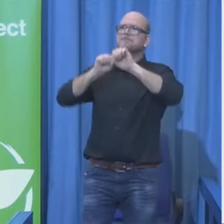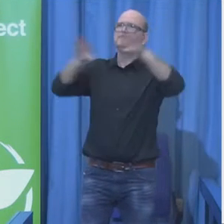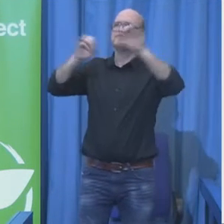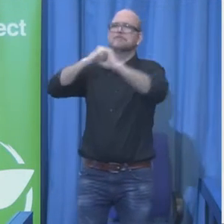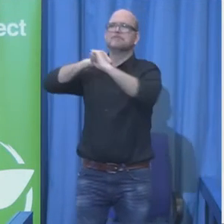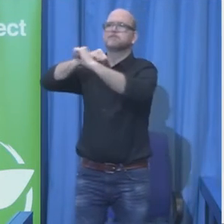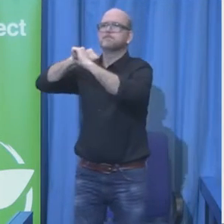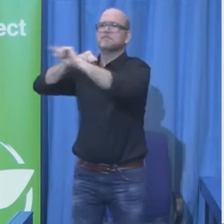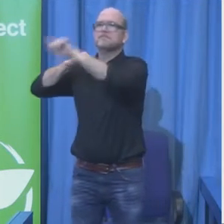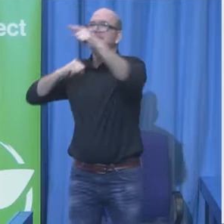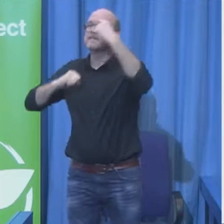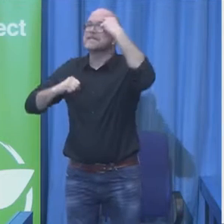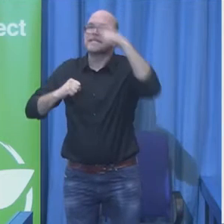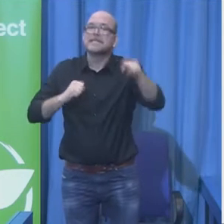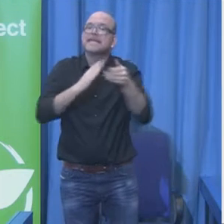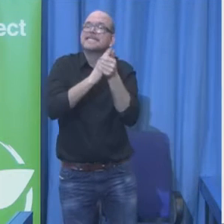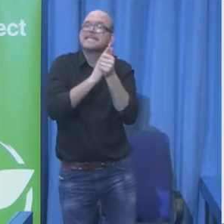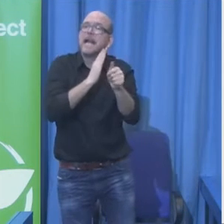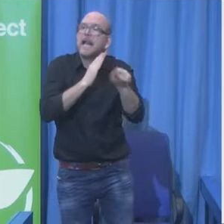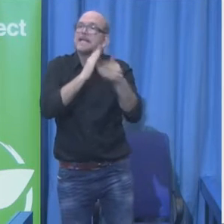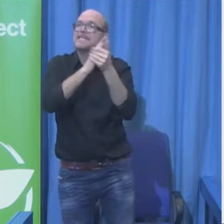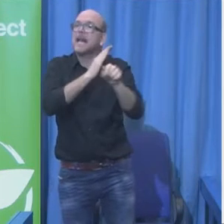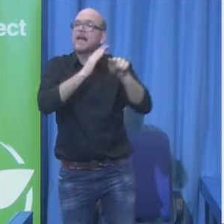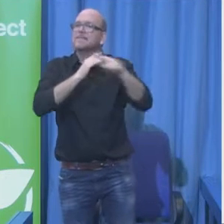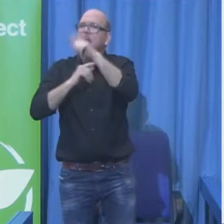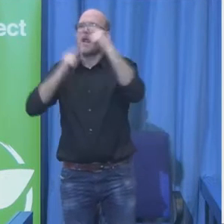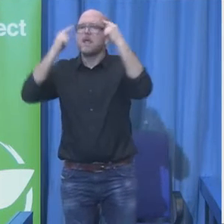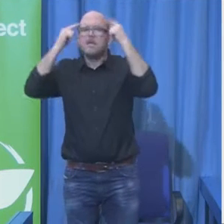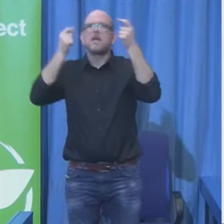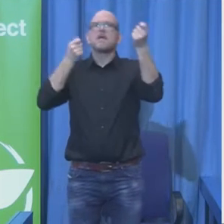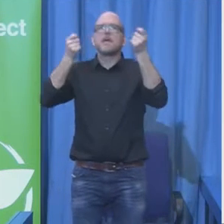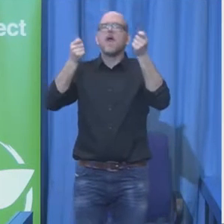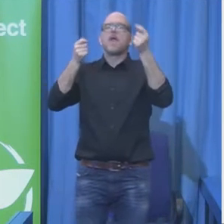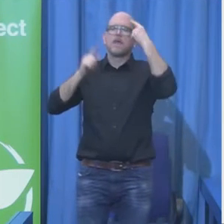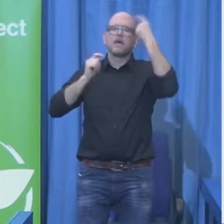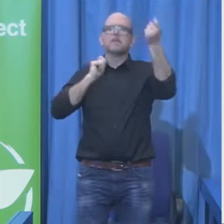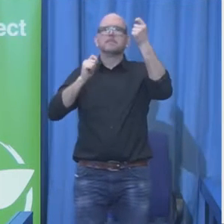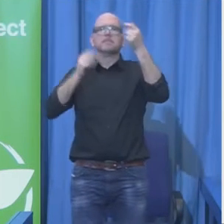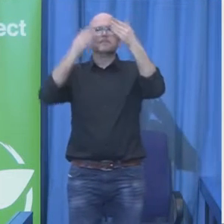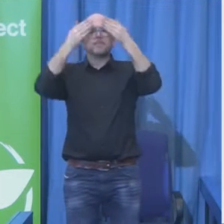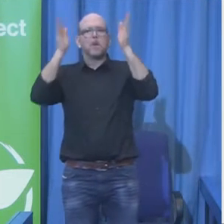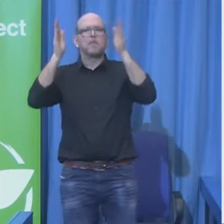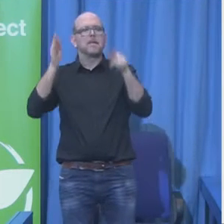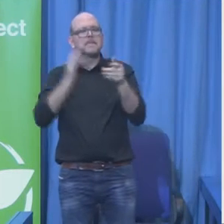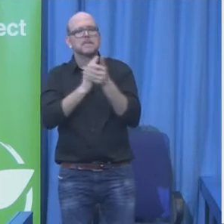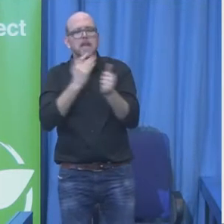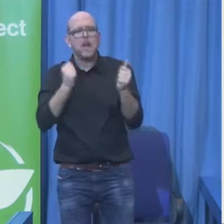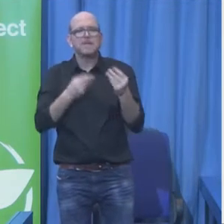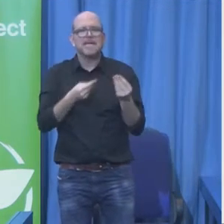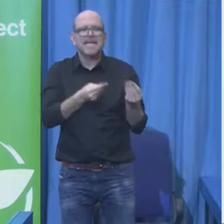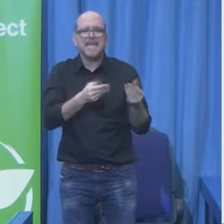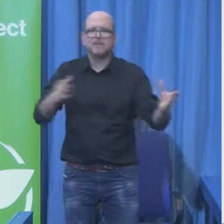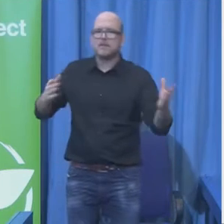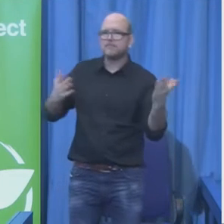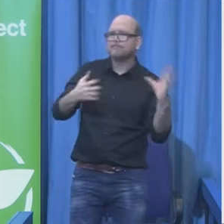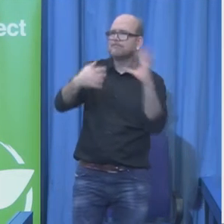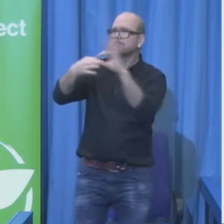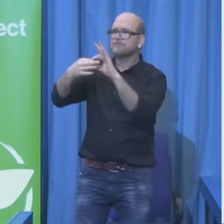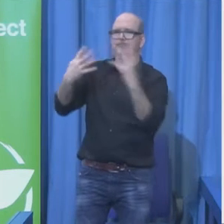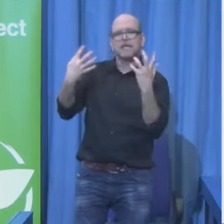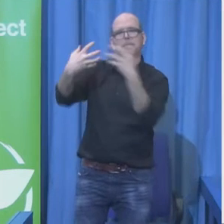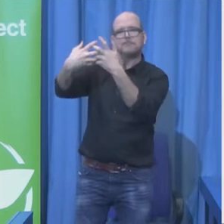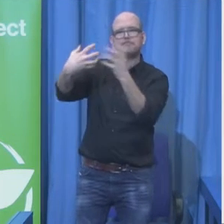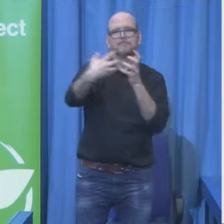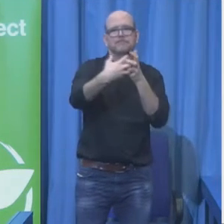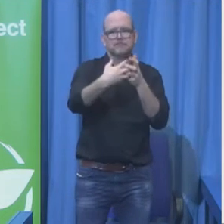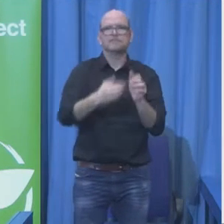law. And finally, the fifth, freedom from exploitation, violence, and abuse. The priority areas build on and